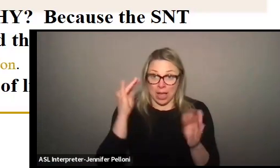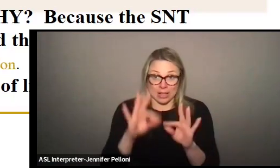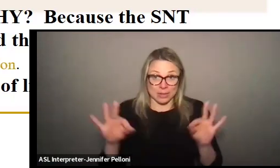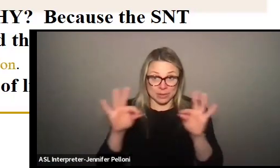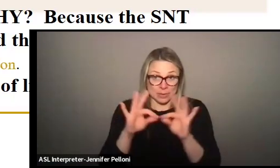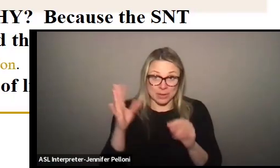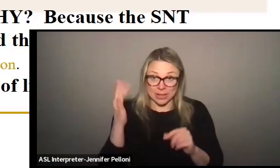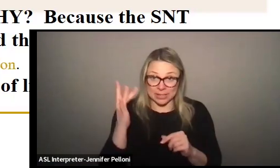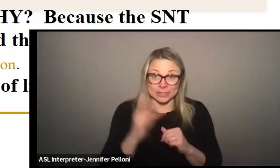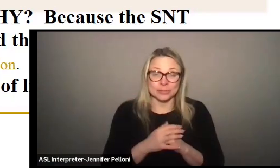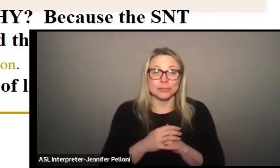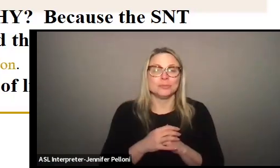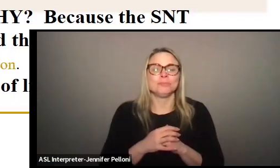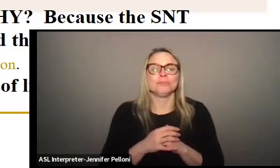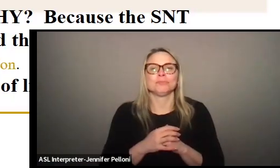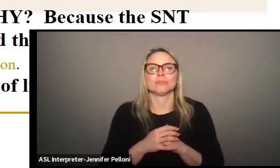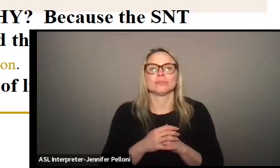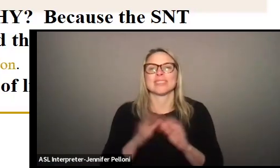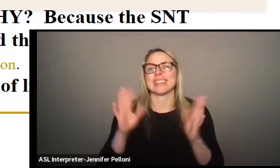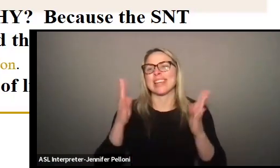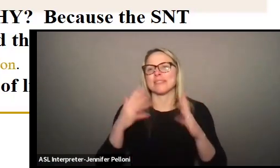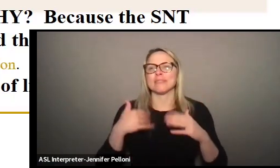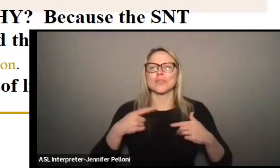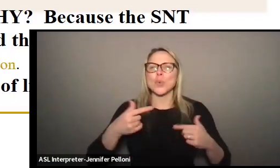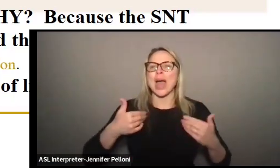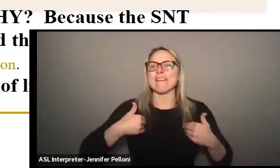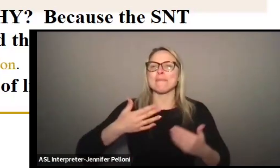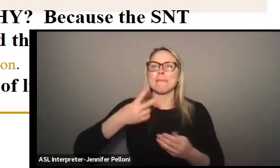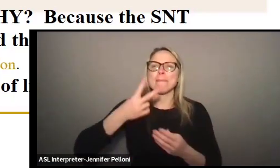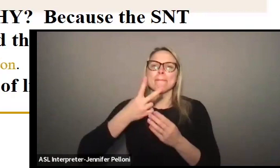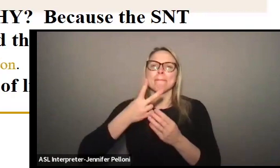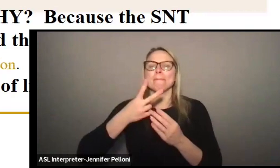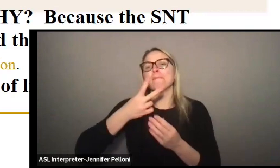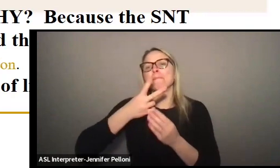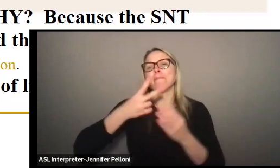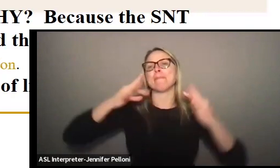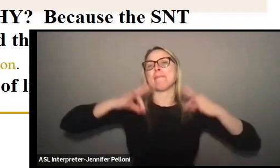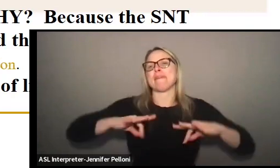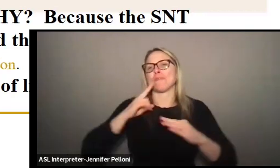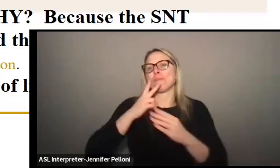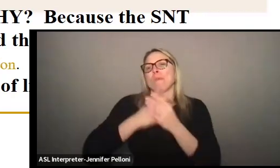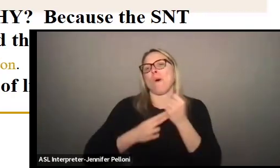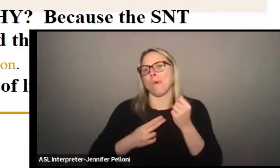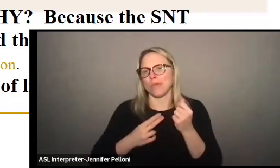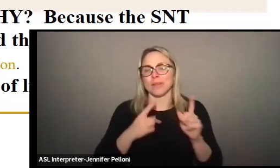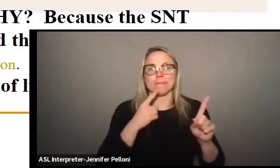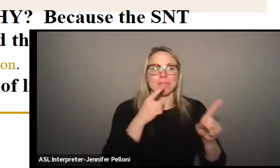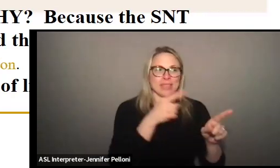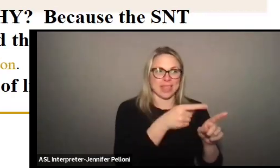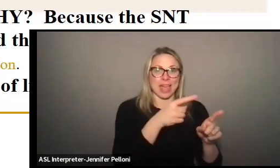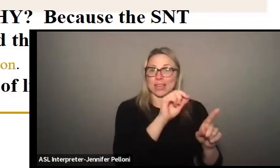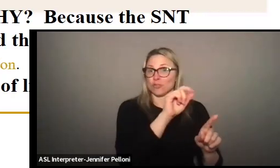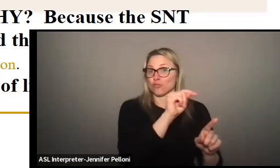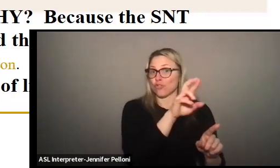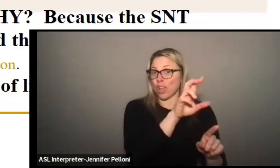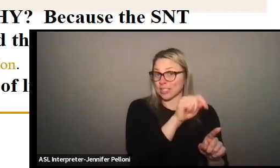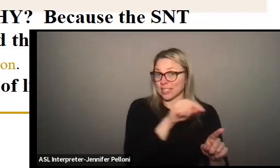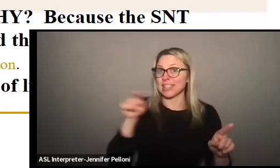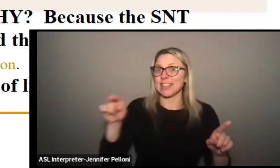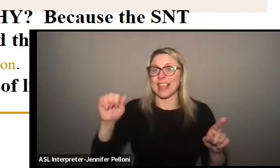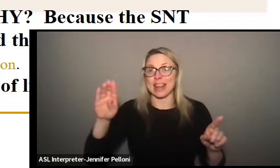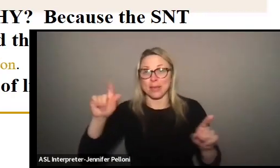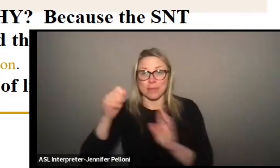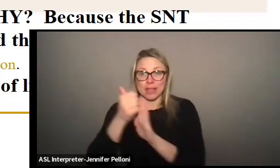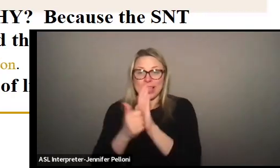is, it's the best of both worlds. The trust and the ABLE account can work together to make